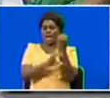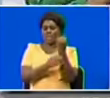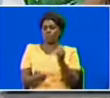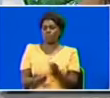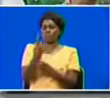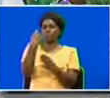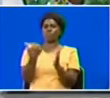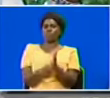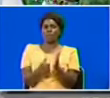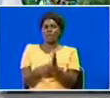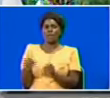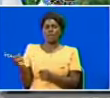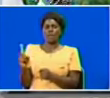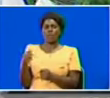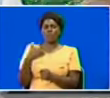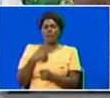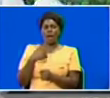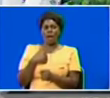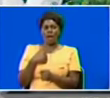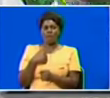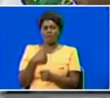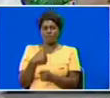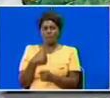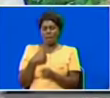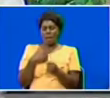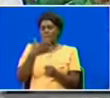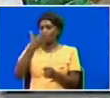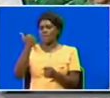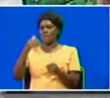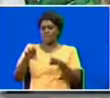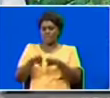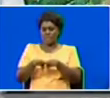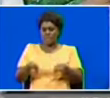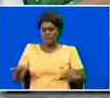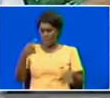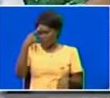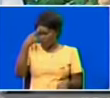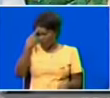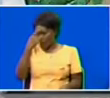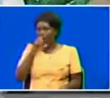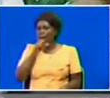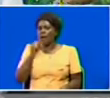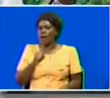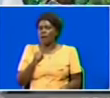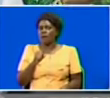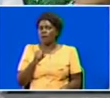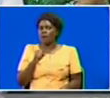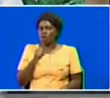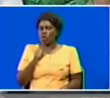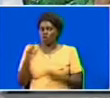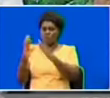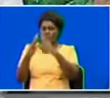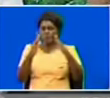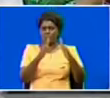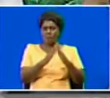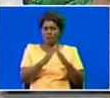right now is that Nairobi has some of the best, Starehe has some of the best lands. We have the Ngara Old Estate, we have Pangani, we have Land